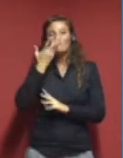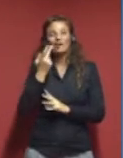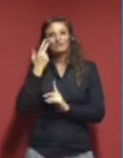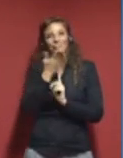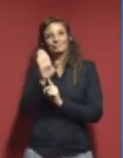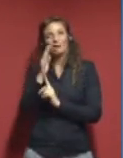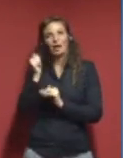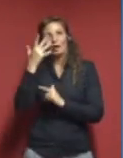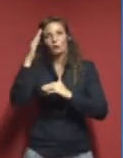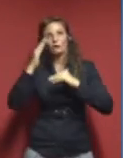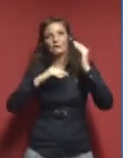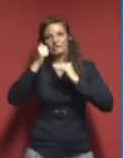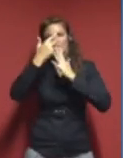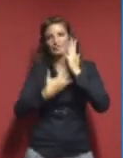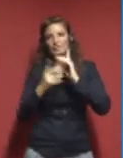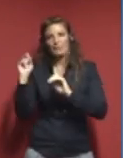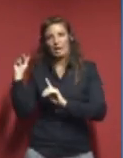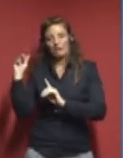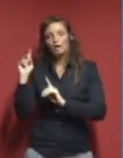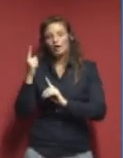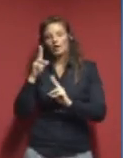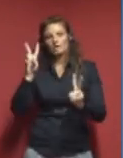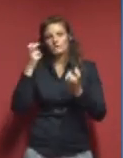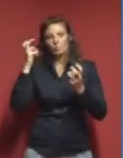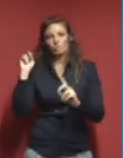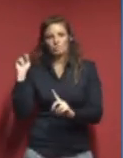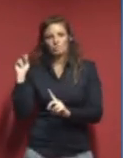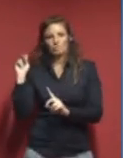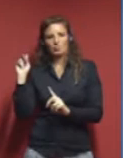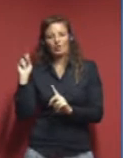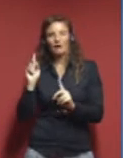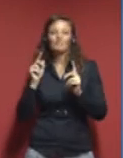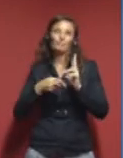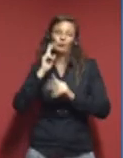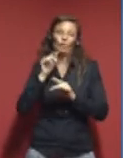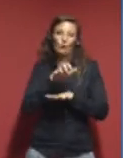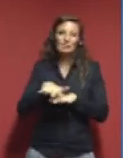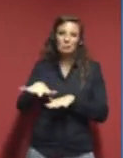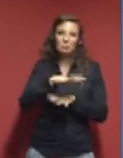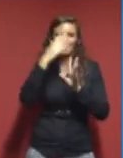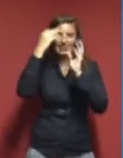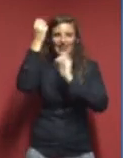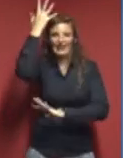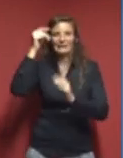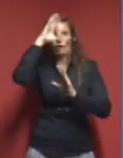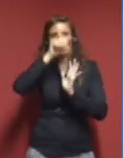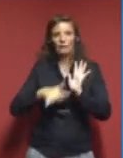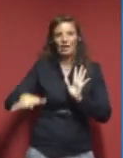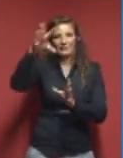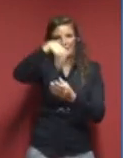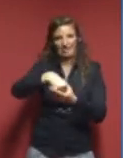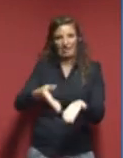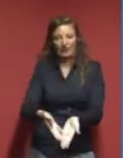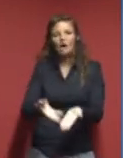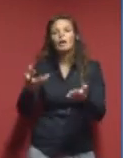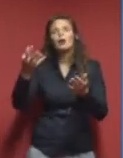mostly at universities and hackerspaces, as I said. Also, there are quite a few design studios and a few businesses that